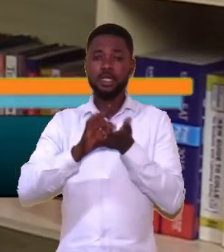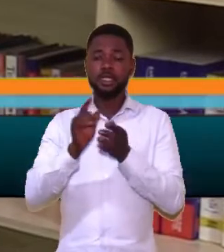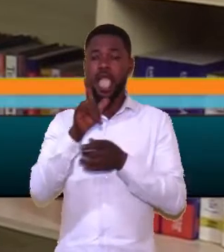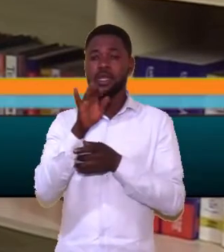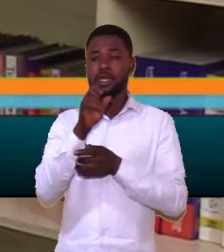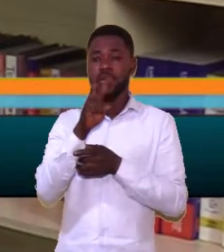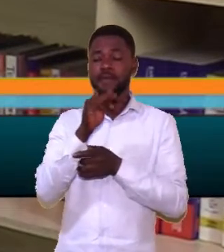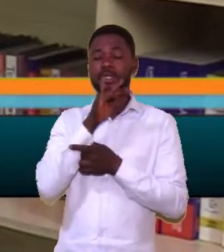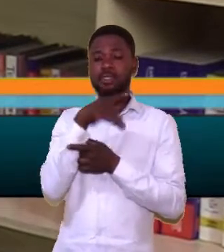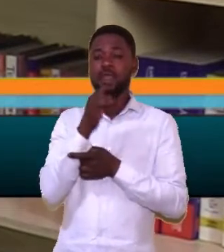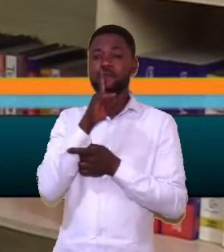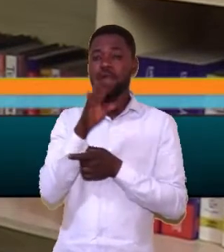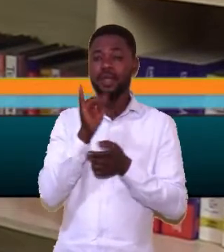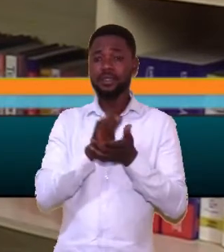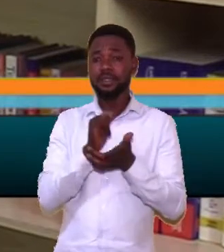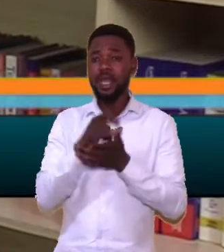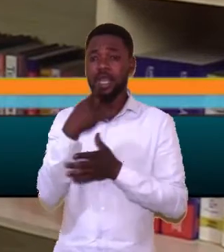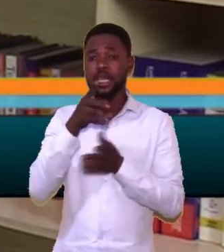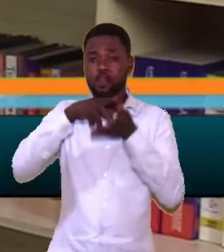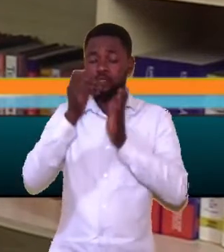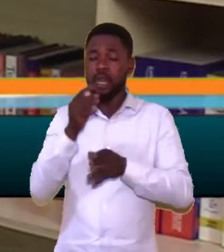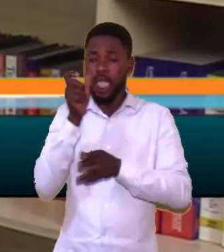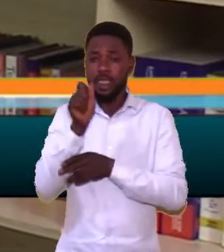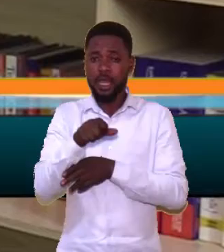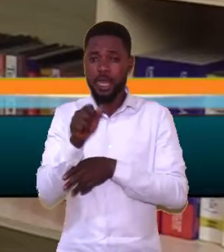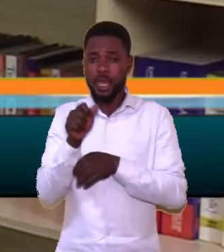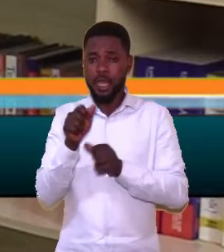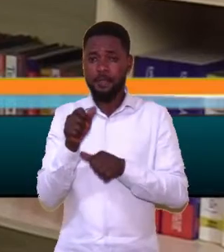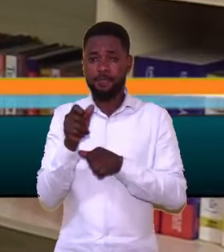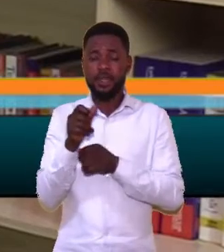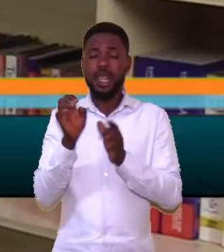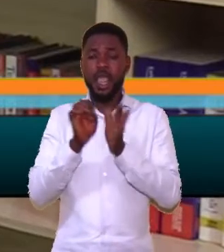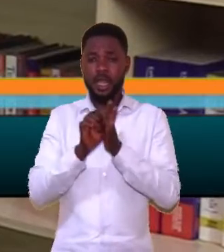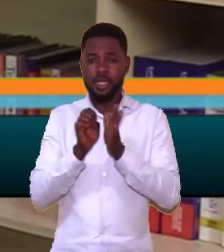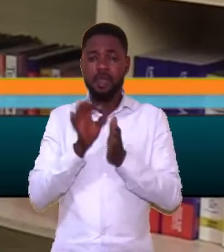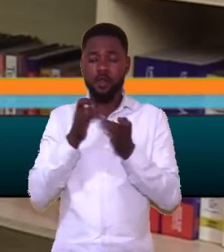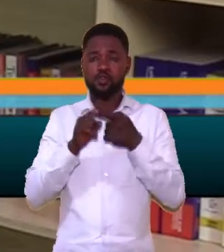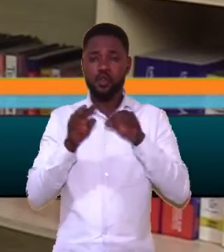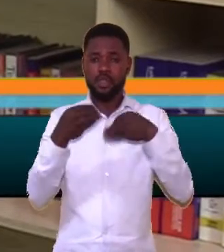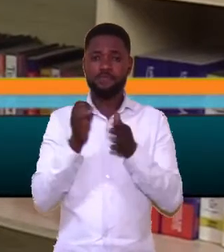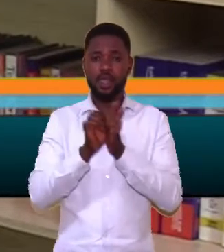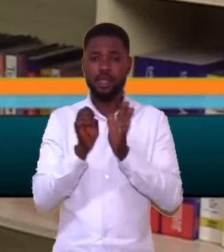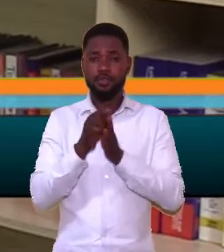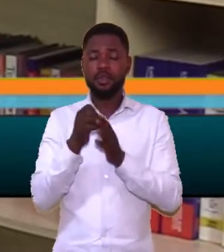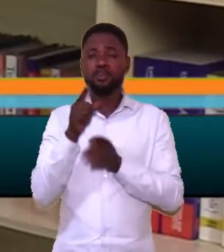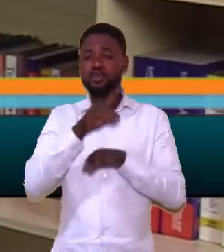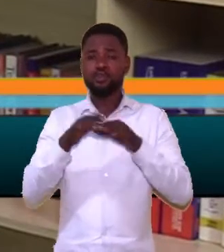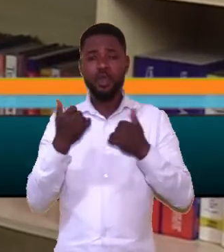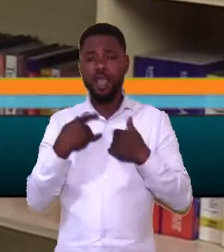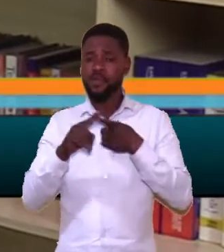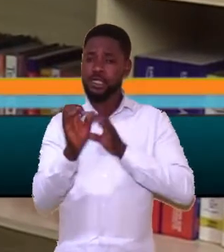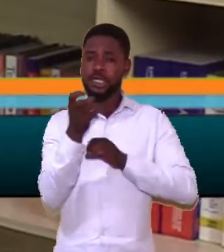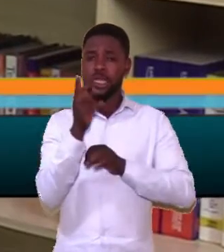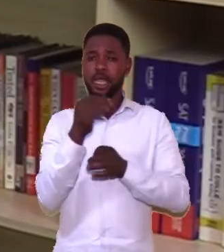digital labs is the fact that, the students can, I'll give an example, for instance. You know